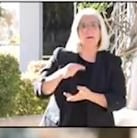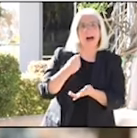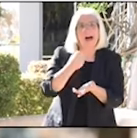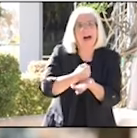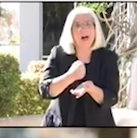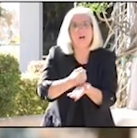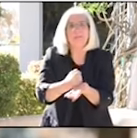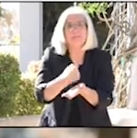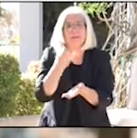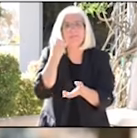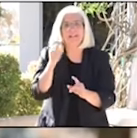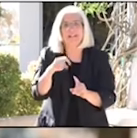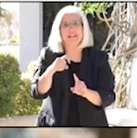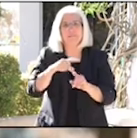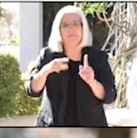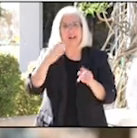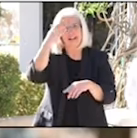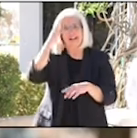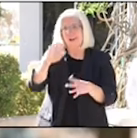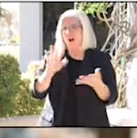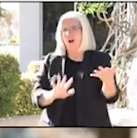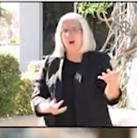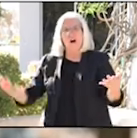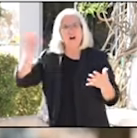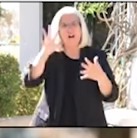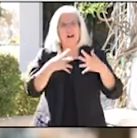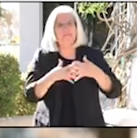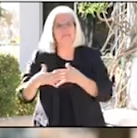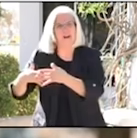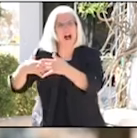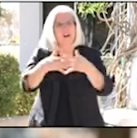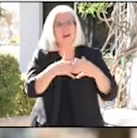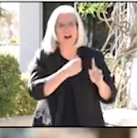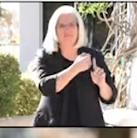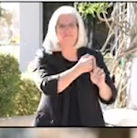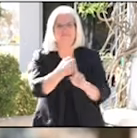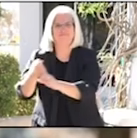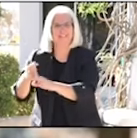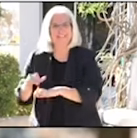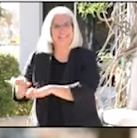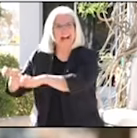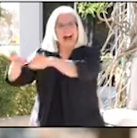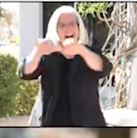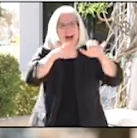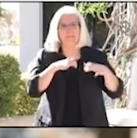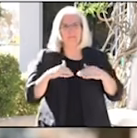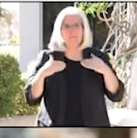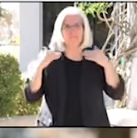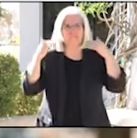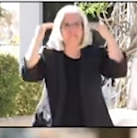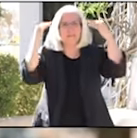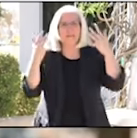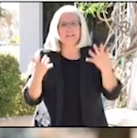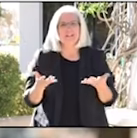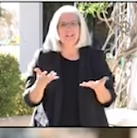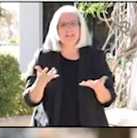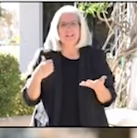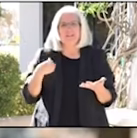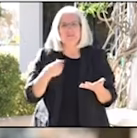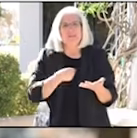country is experiencing a COVID surge as we are. And so we must plan to ensure that we are able to take